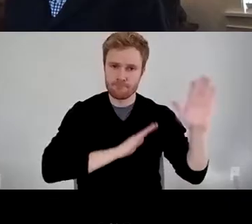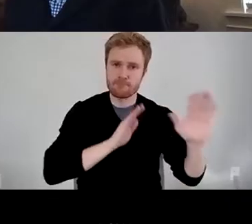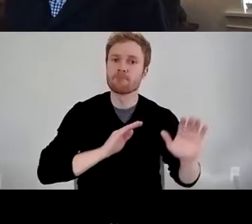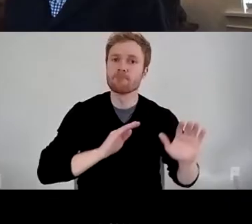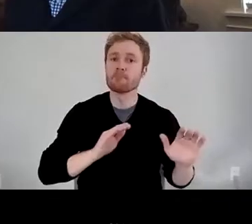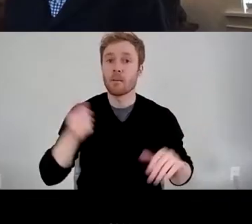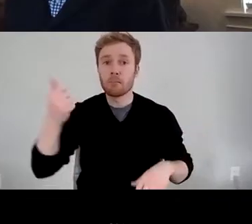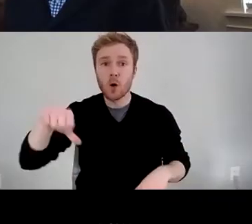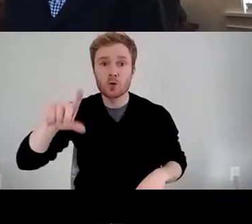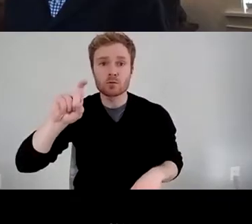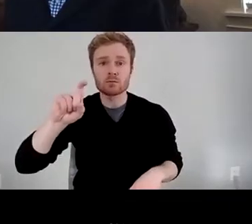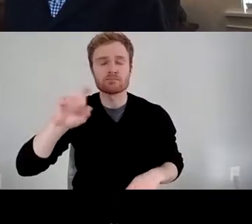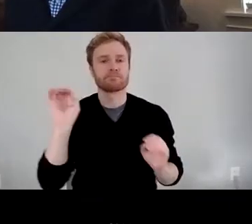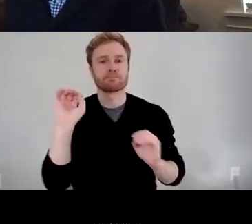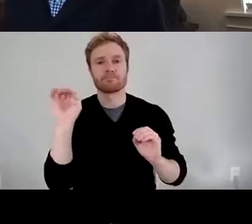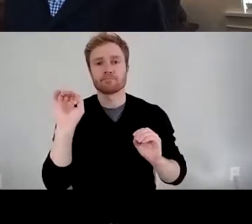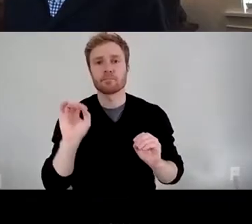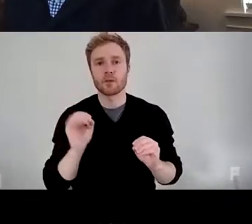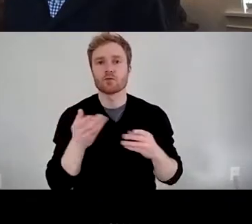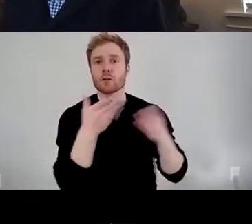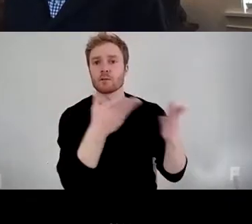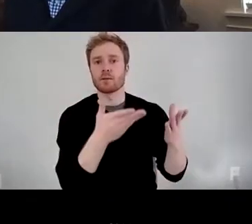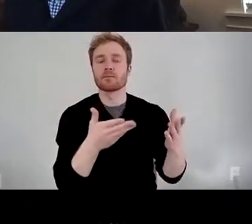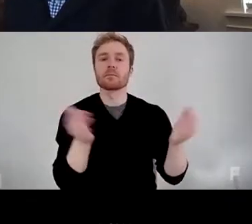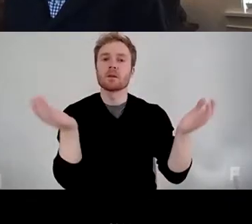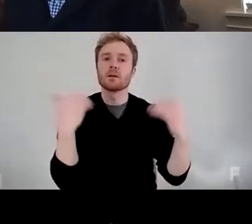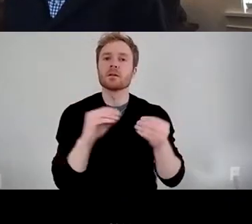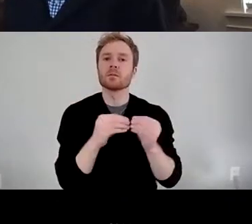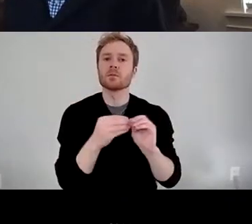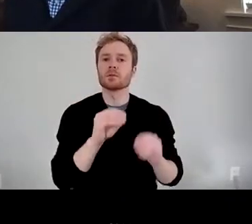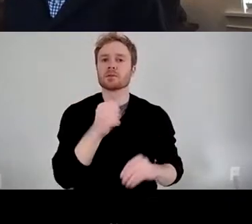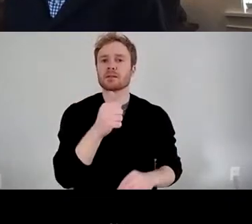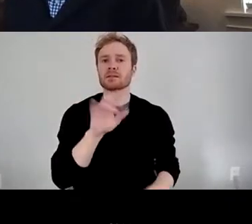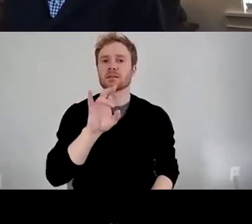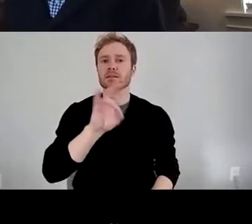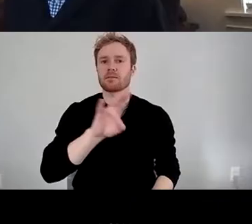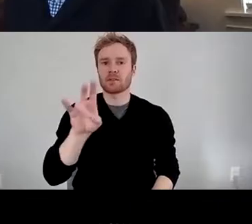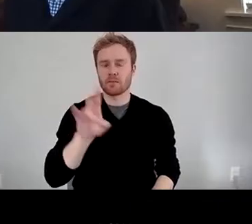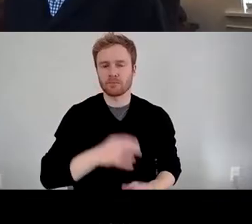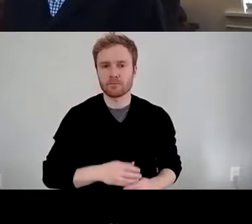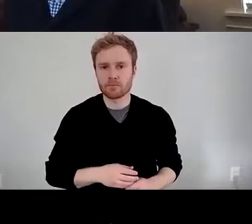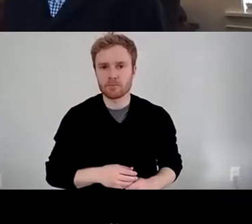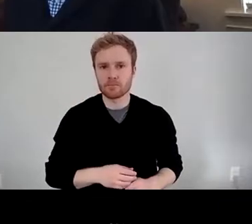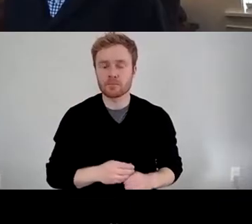$3,789,680.36 for payment of work performed by Golasek Construction.